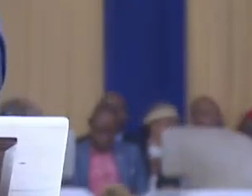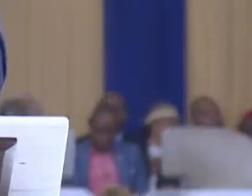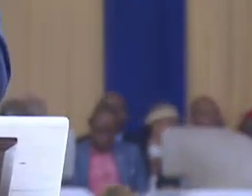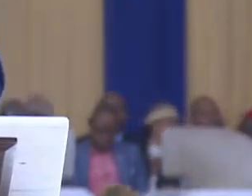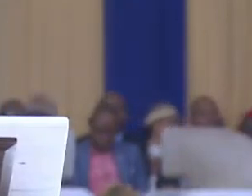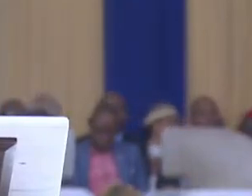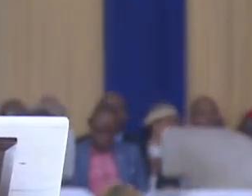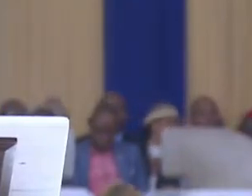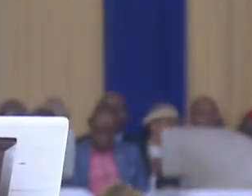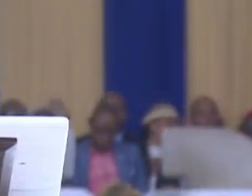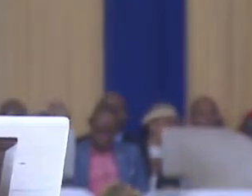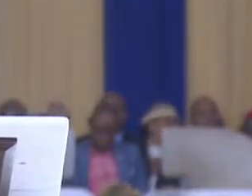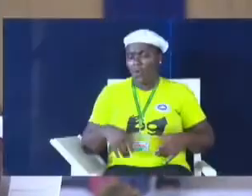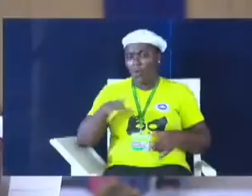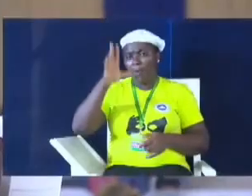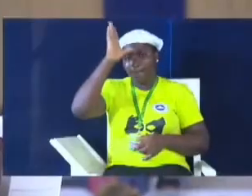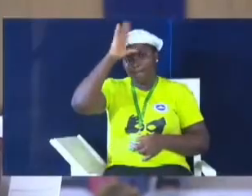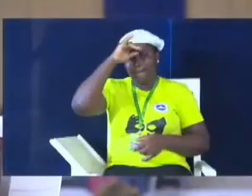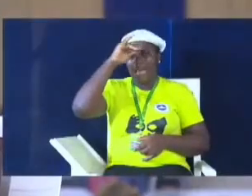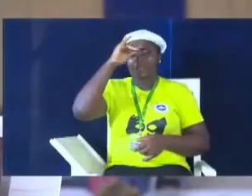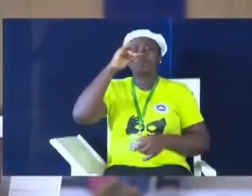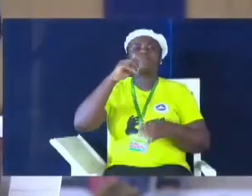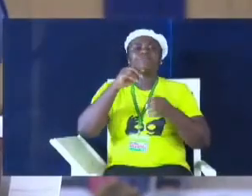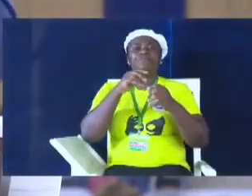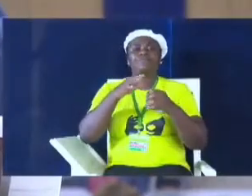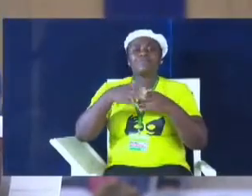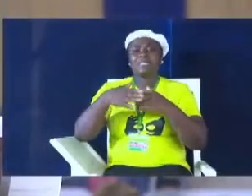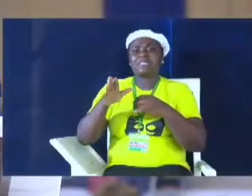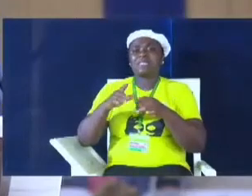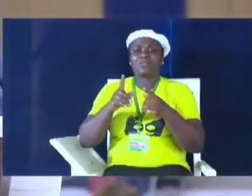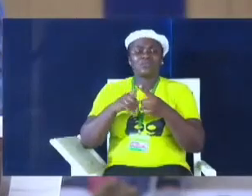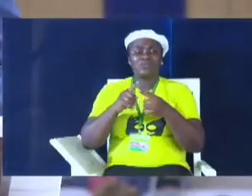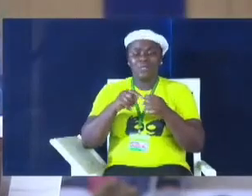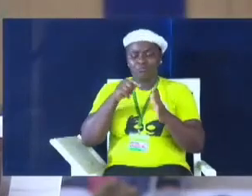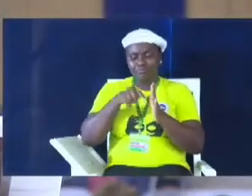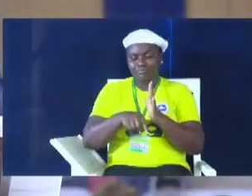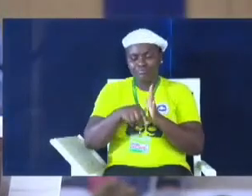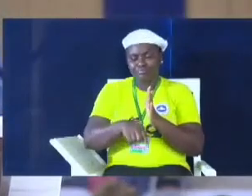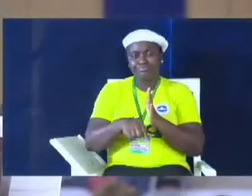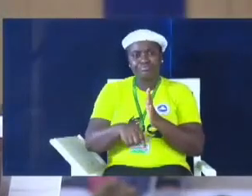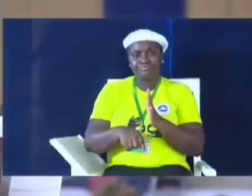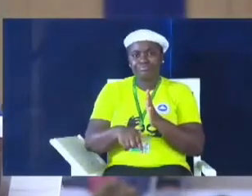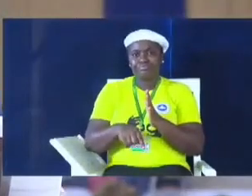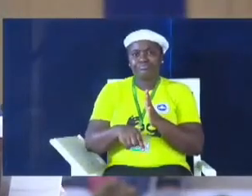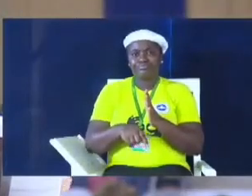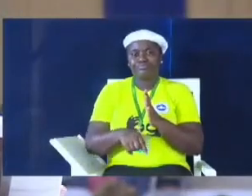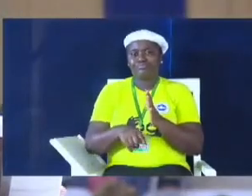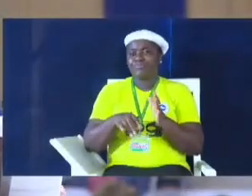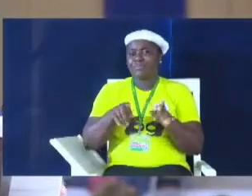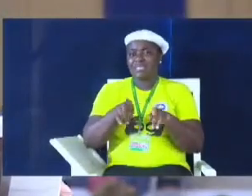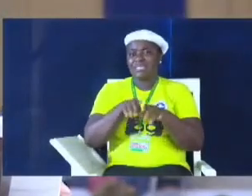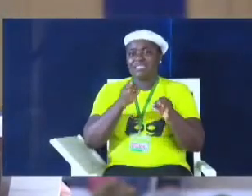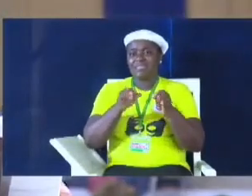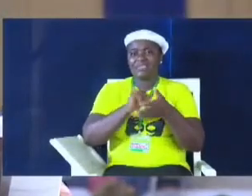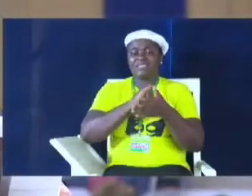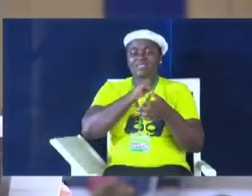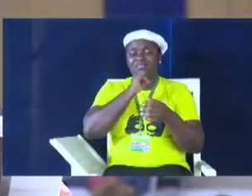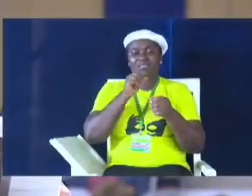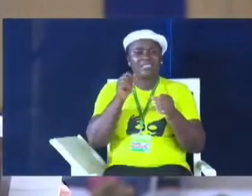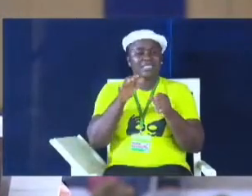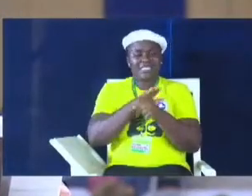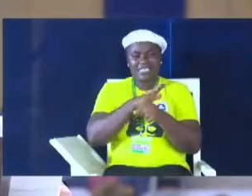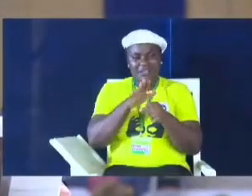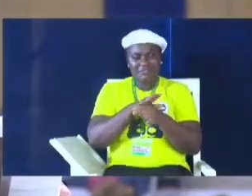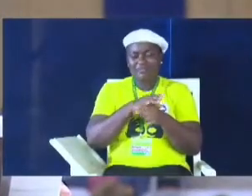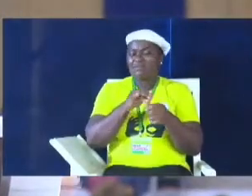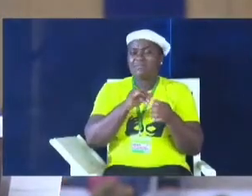when the young man they sent into the pit, and as if that wasn't enough, but as if that was